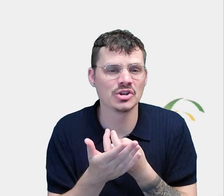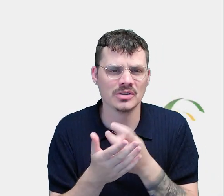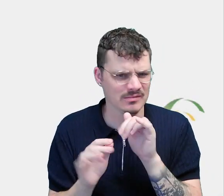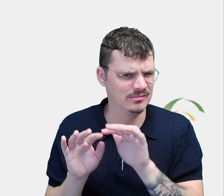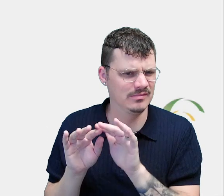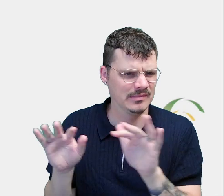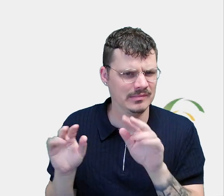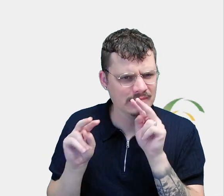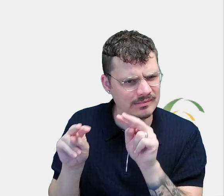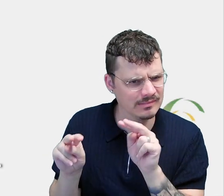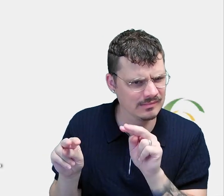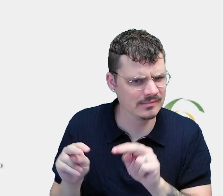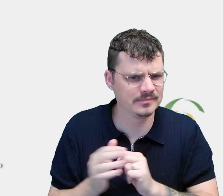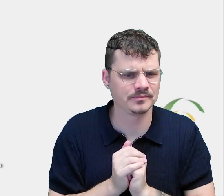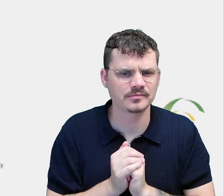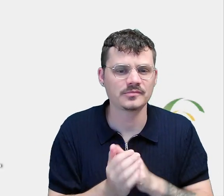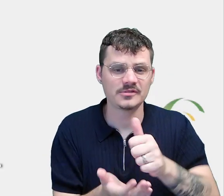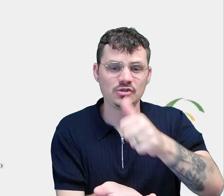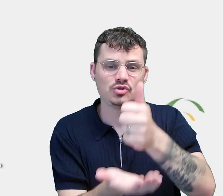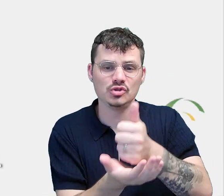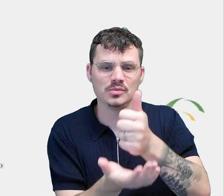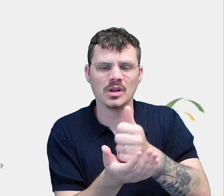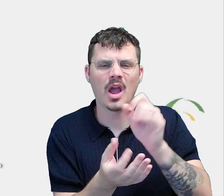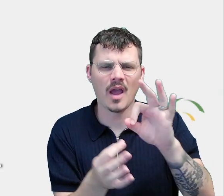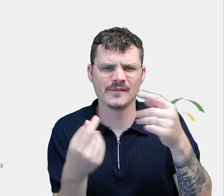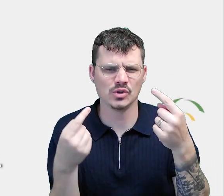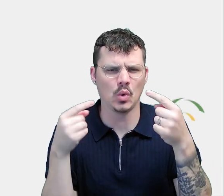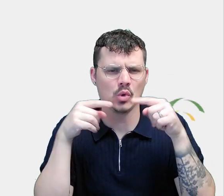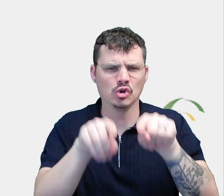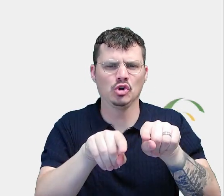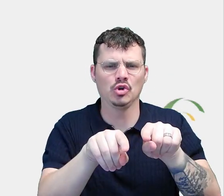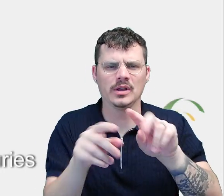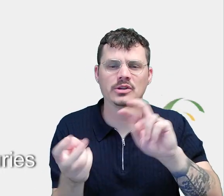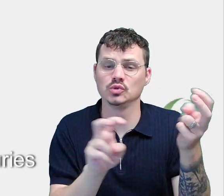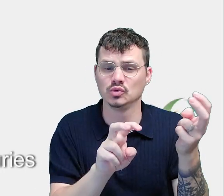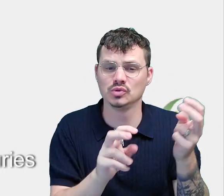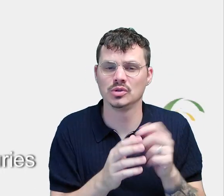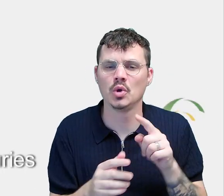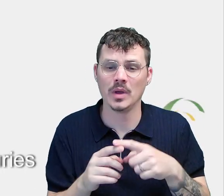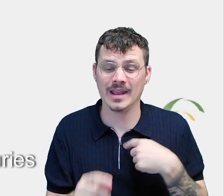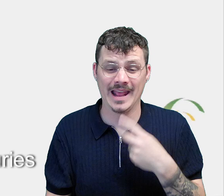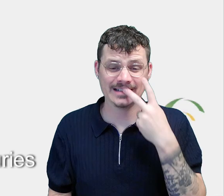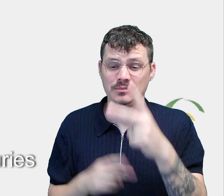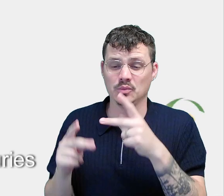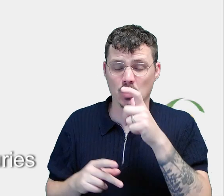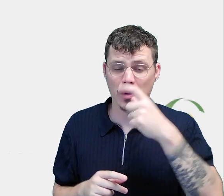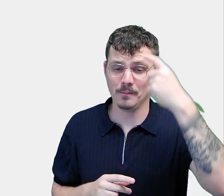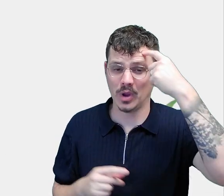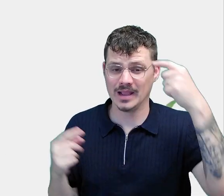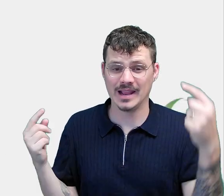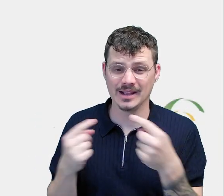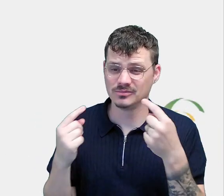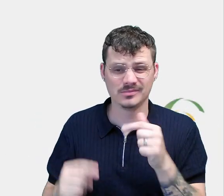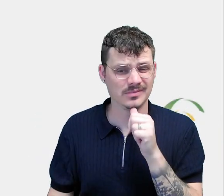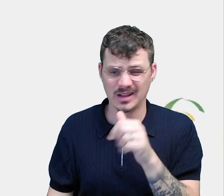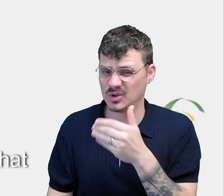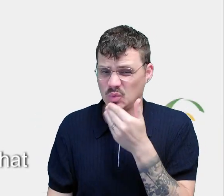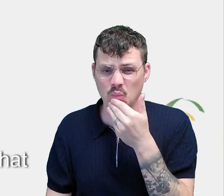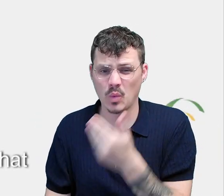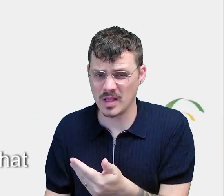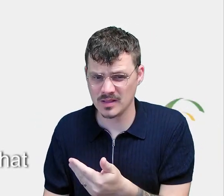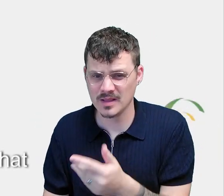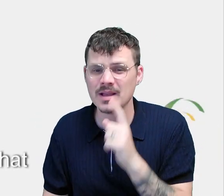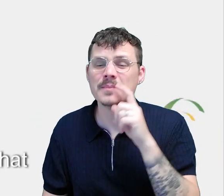right? Treatment of co-occurring issues. When I've seen people with brain injuries not do well,